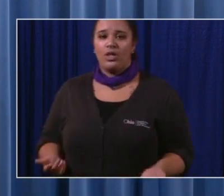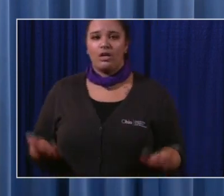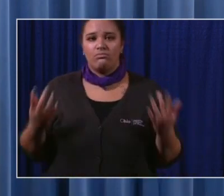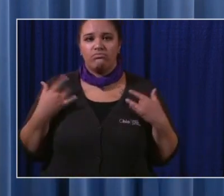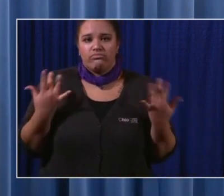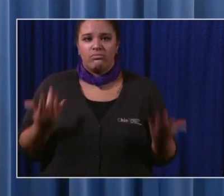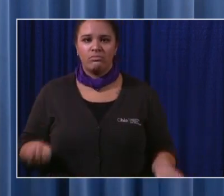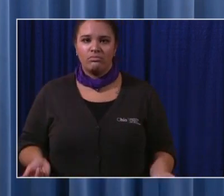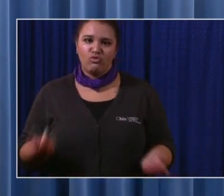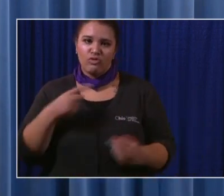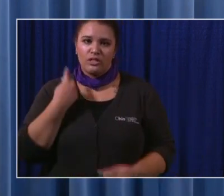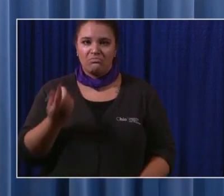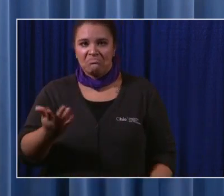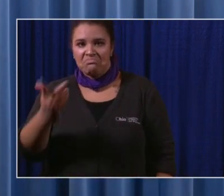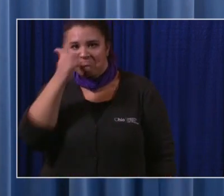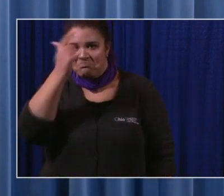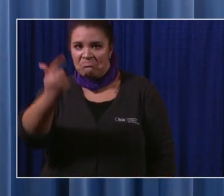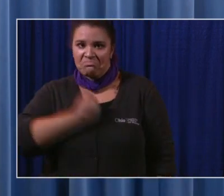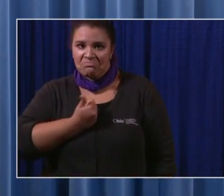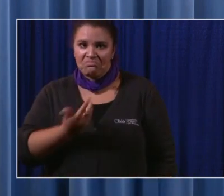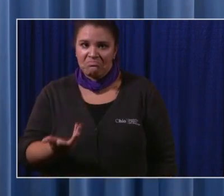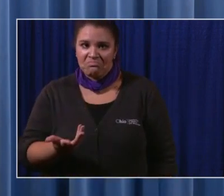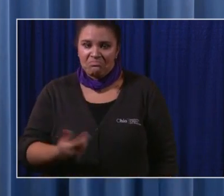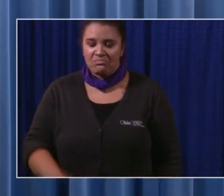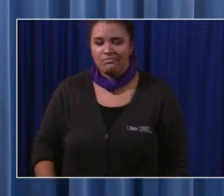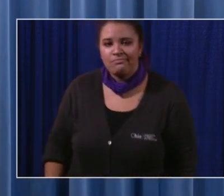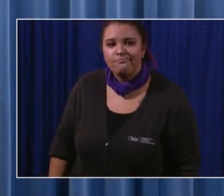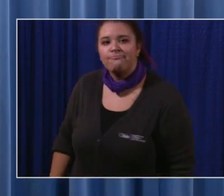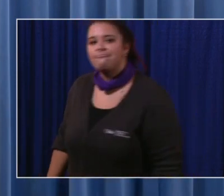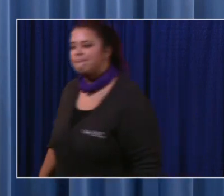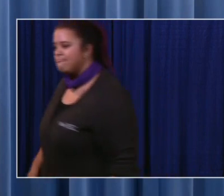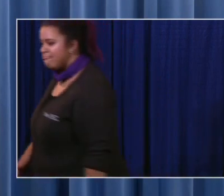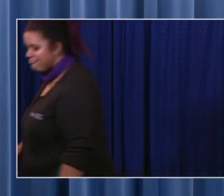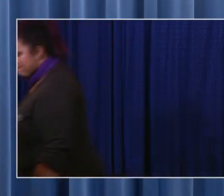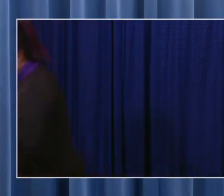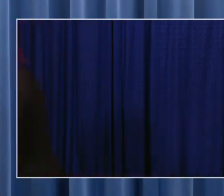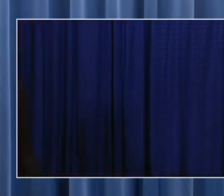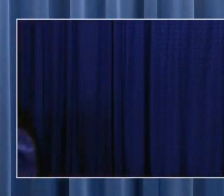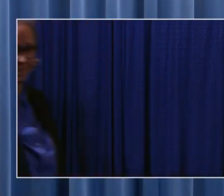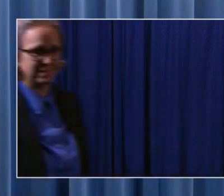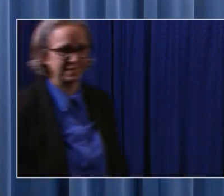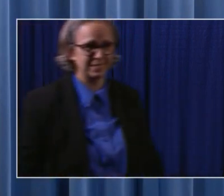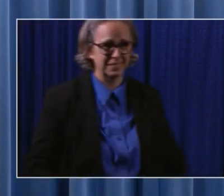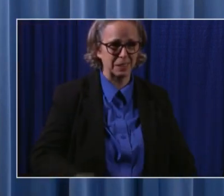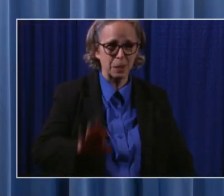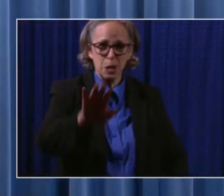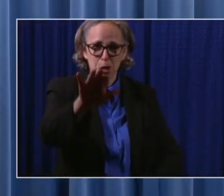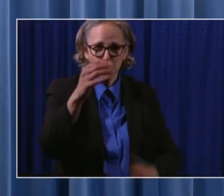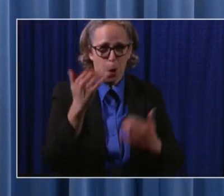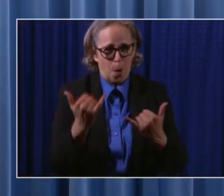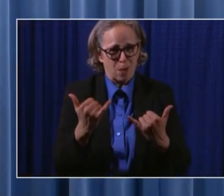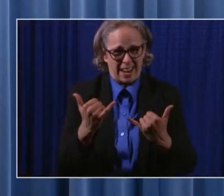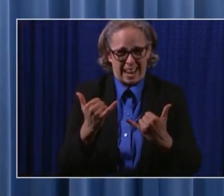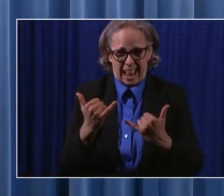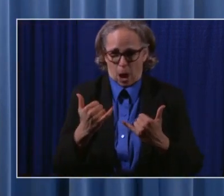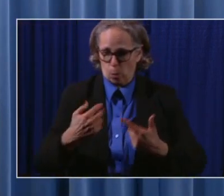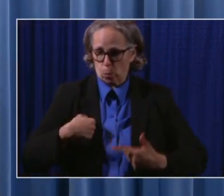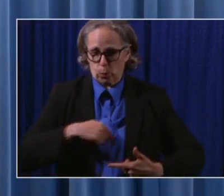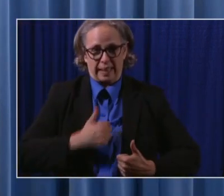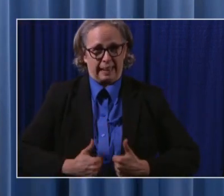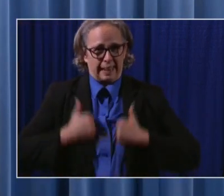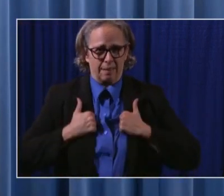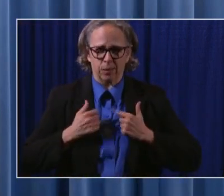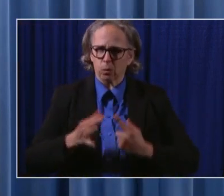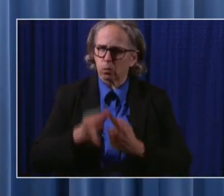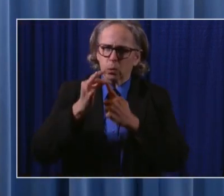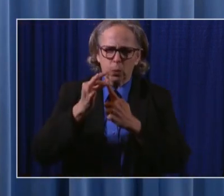One of the few times in our life when we know what we do or don't do every single day will impact other people's health, maybe their